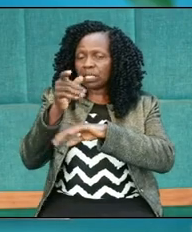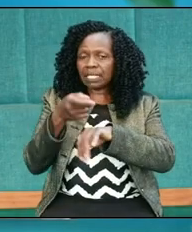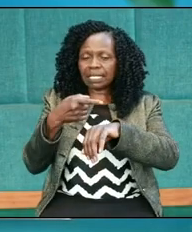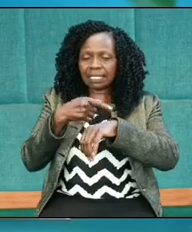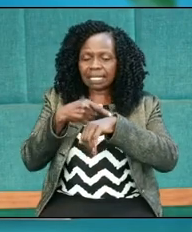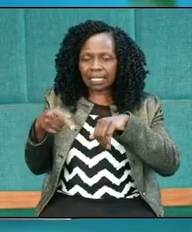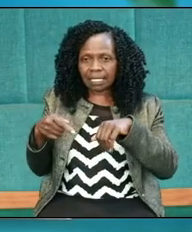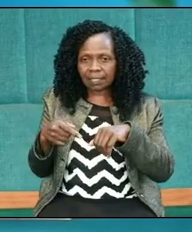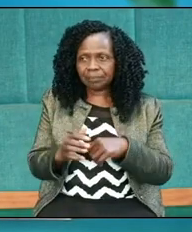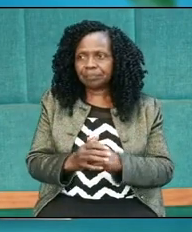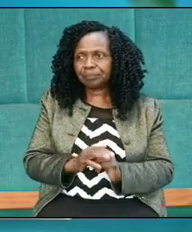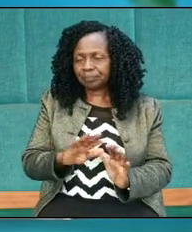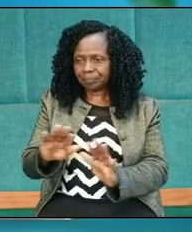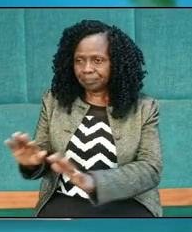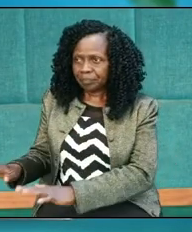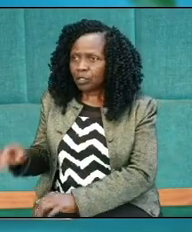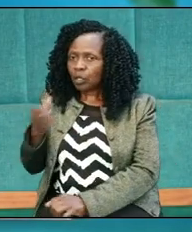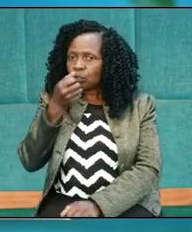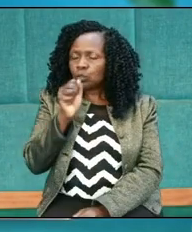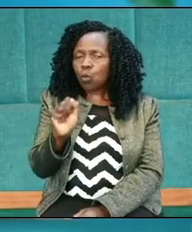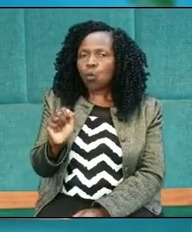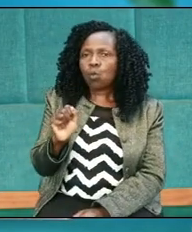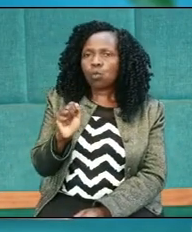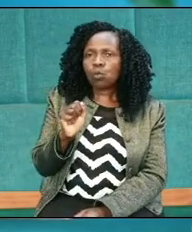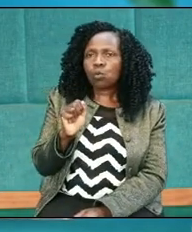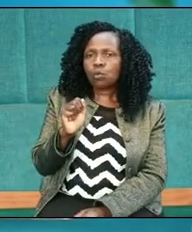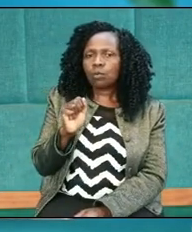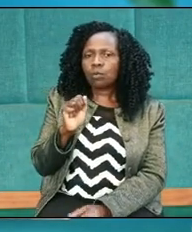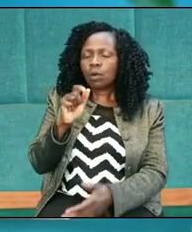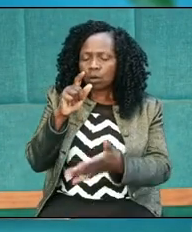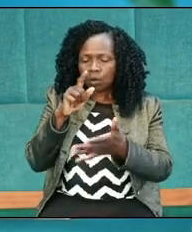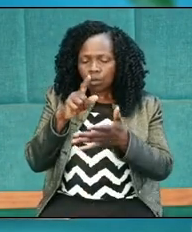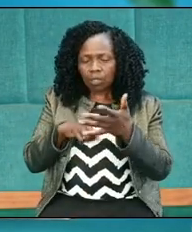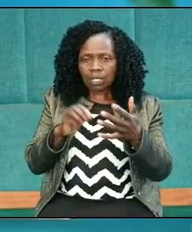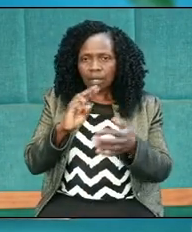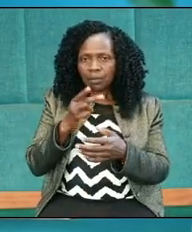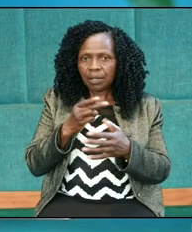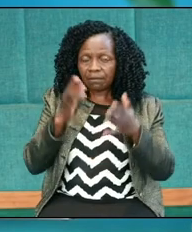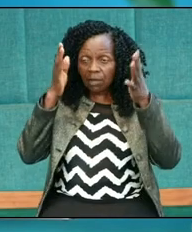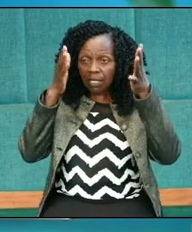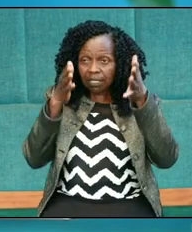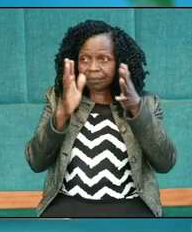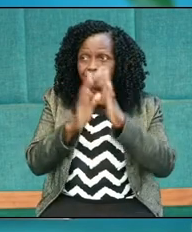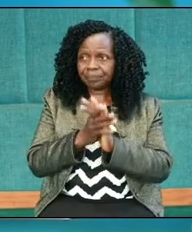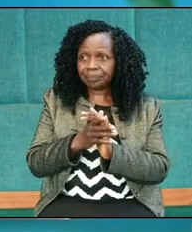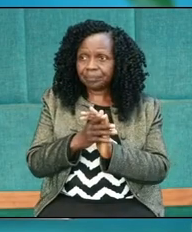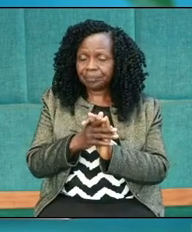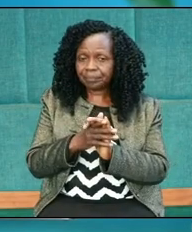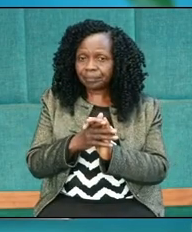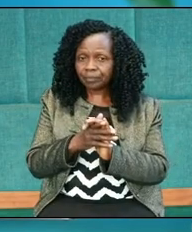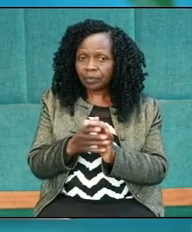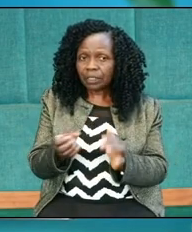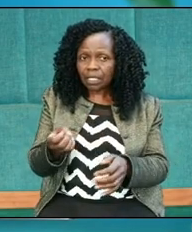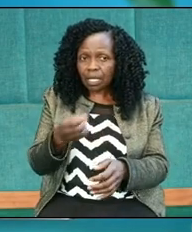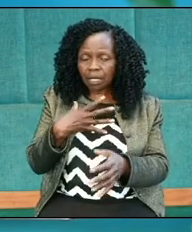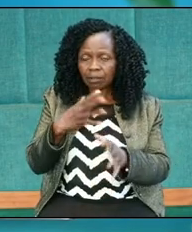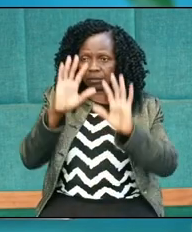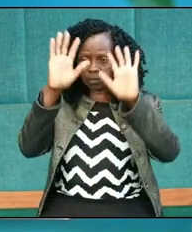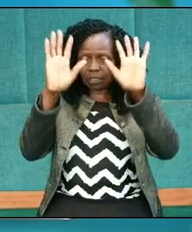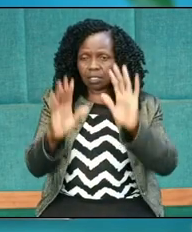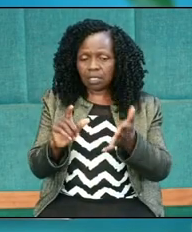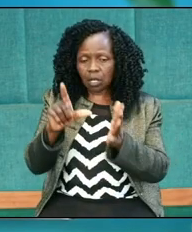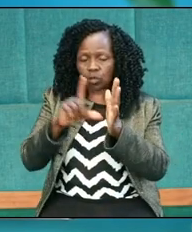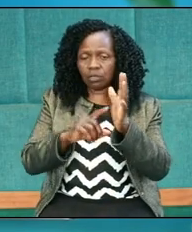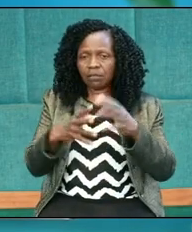So, what am I saying? That as we struggle to talk about the fundamental laws